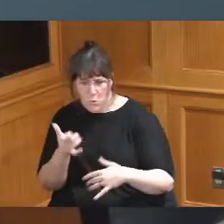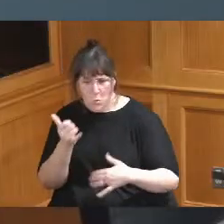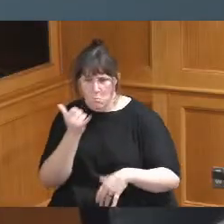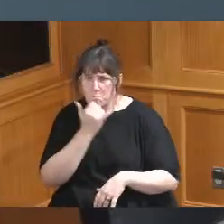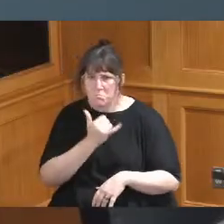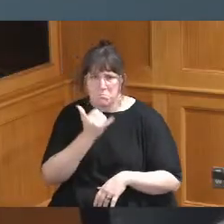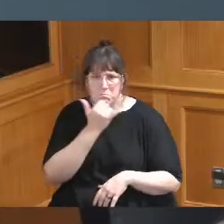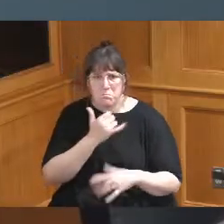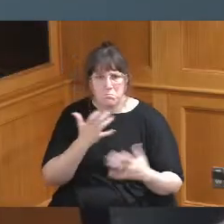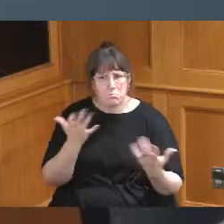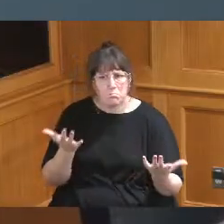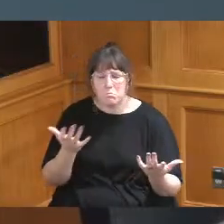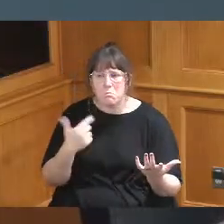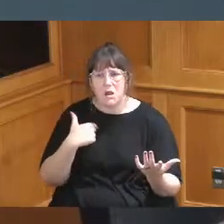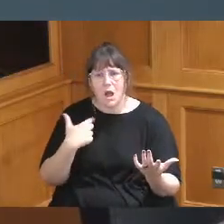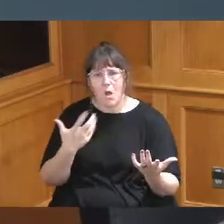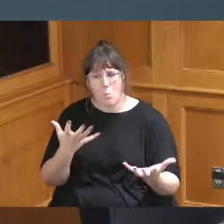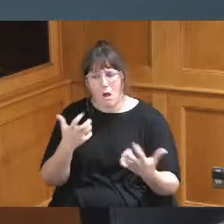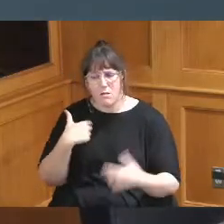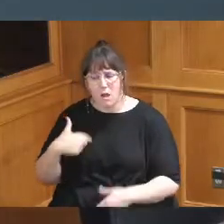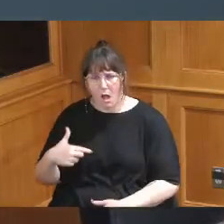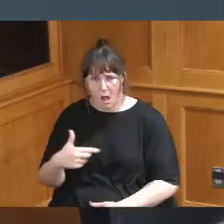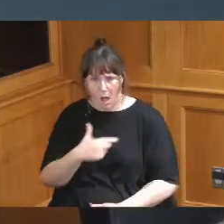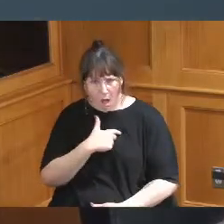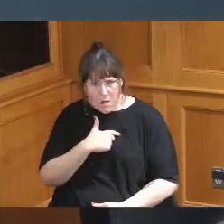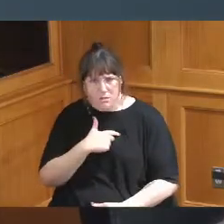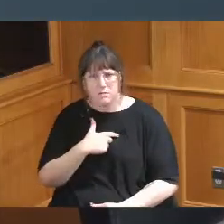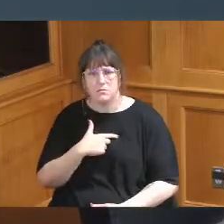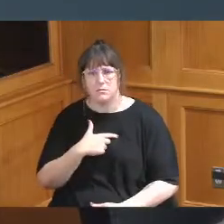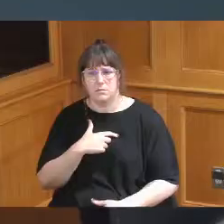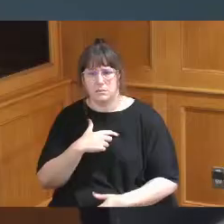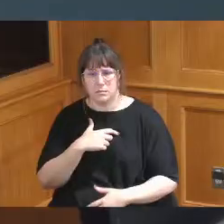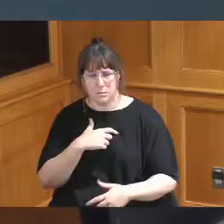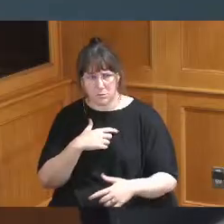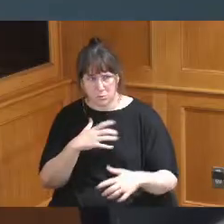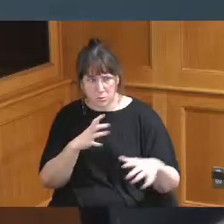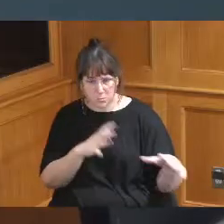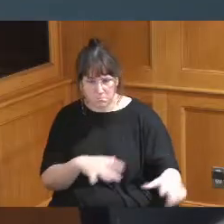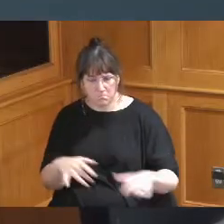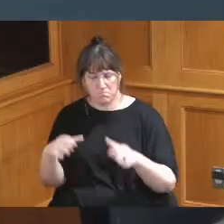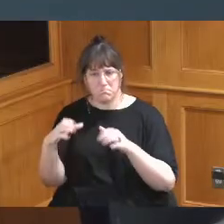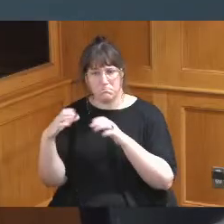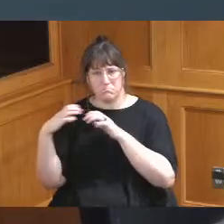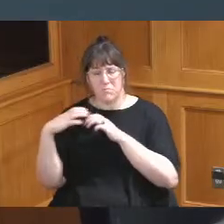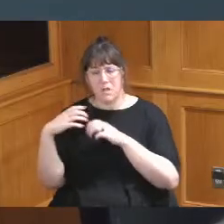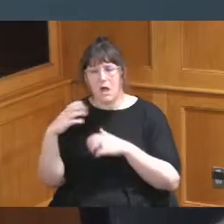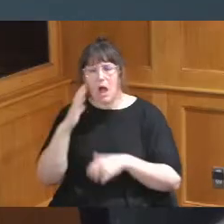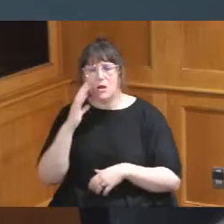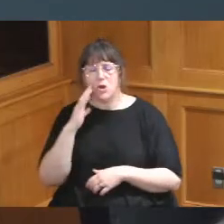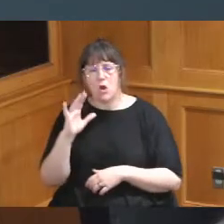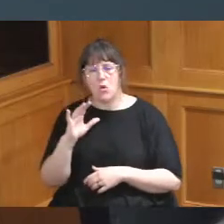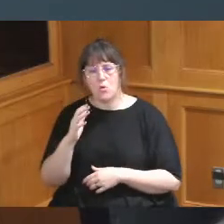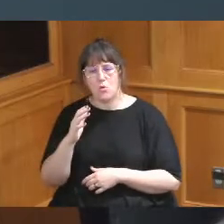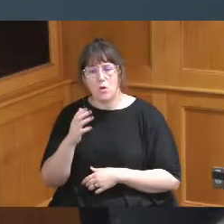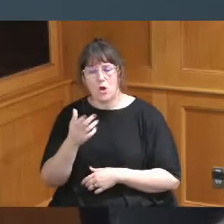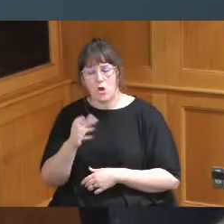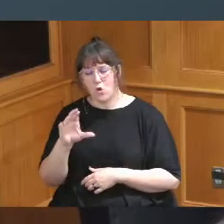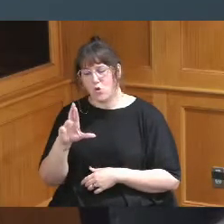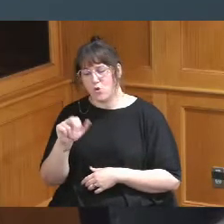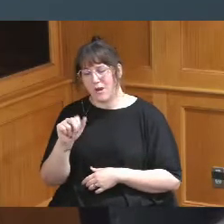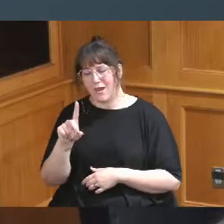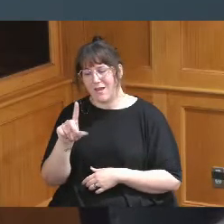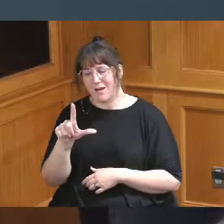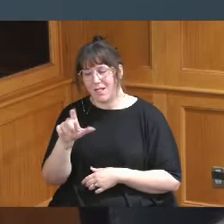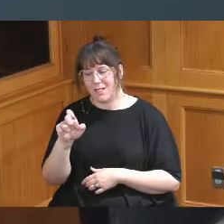but I want us to get in front of it. And when I say that, I know we used to have like Cradle Cincinnati come and talk or whatever.